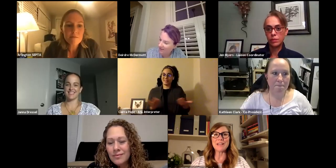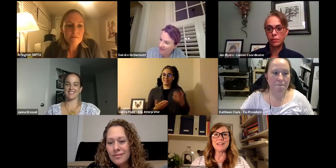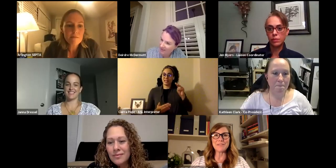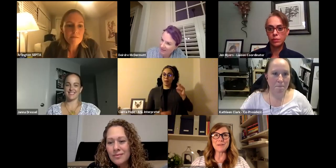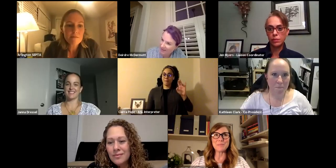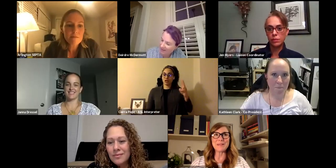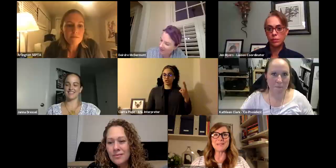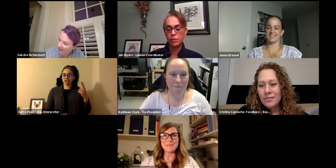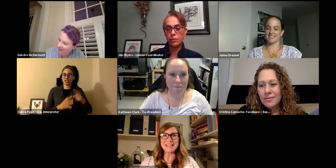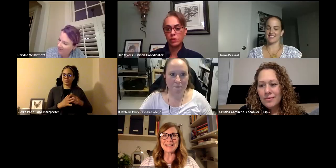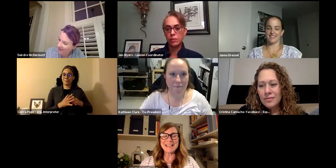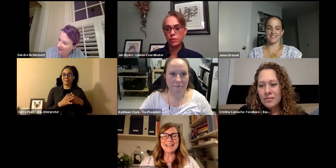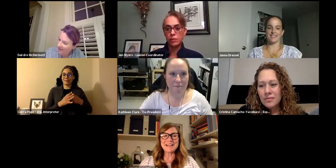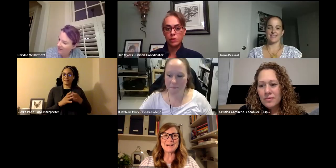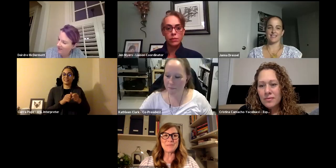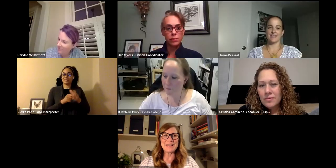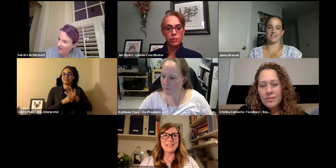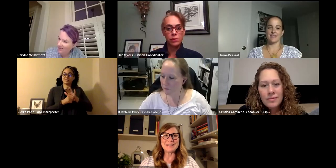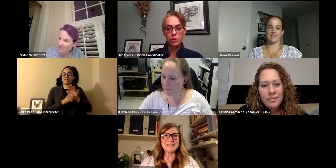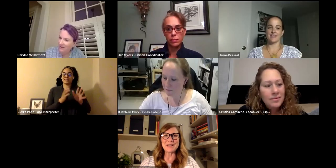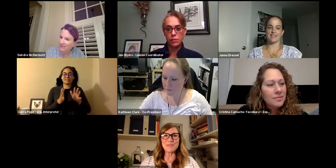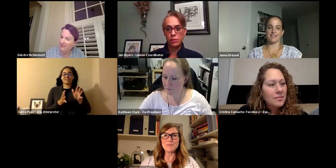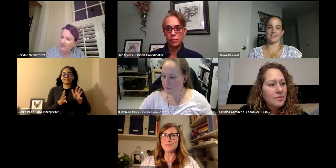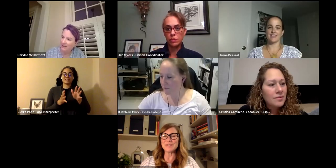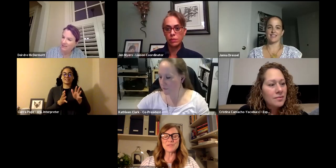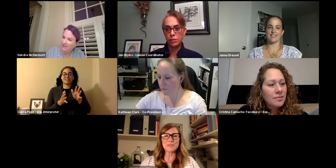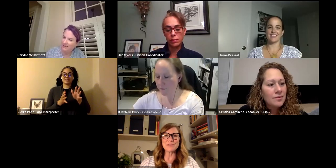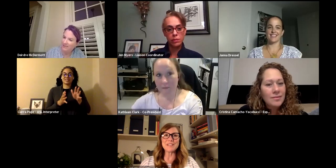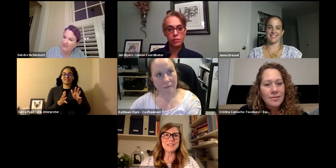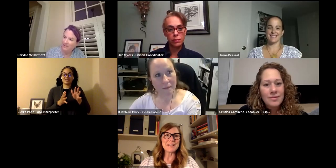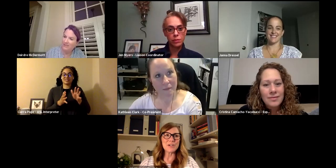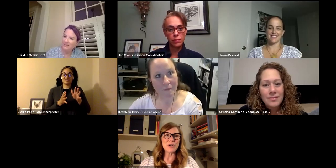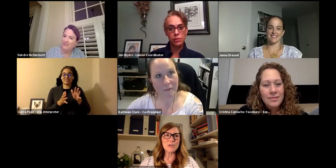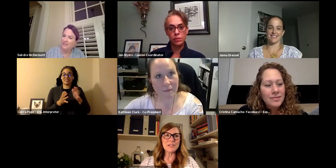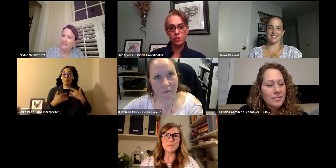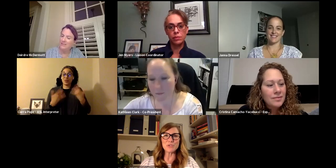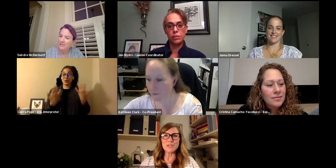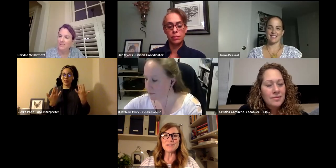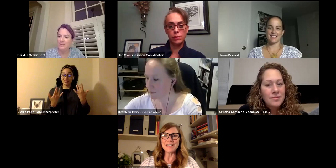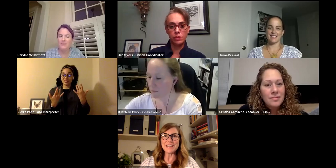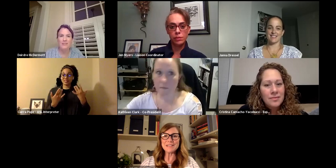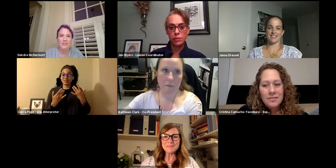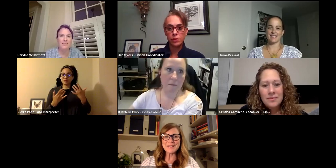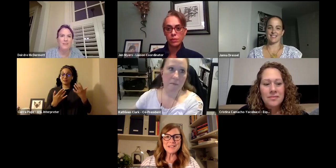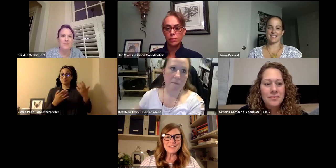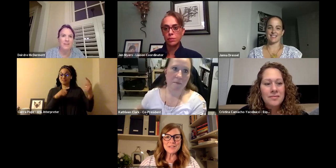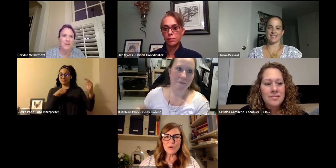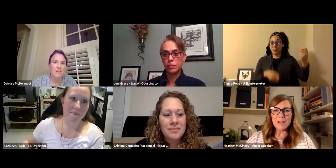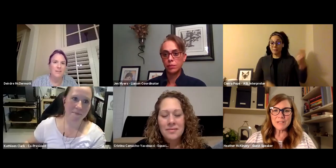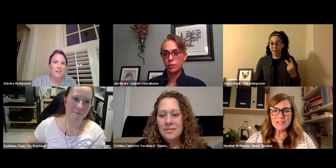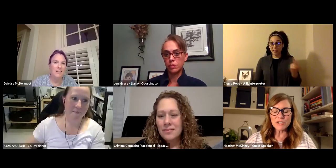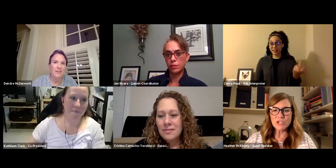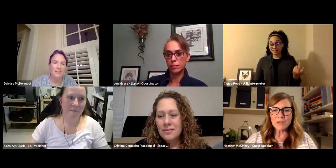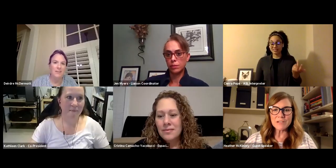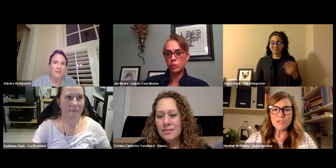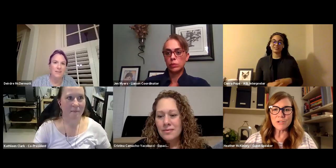the beginning of the pandemic, and I was thrilled to get a call to come join you tonight. So